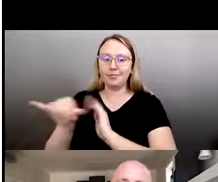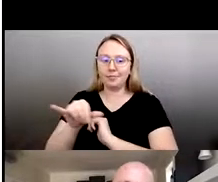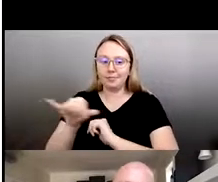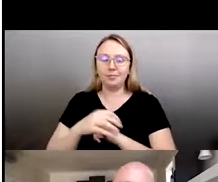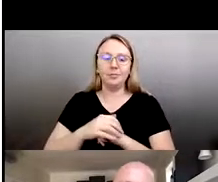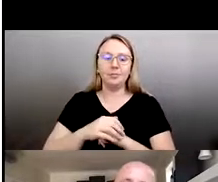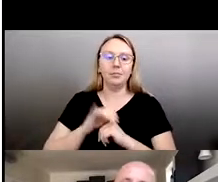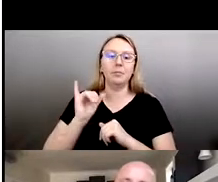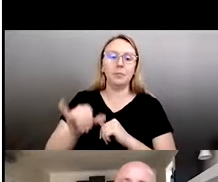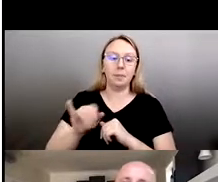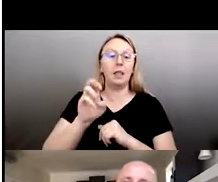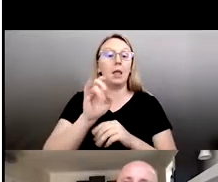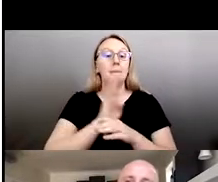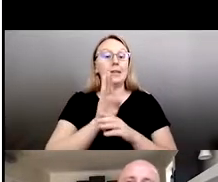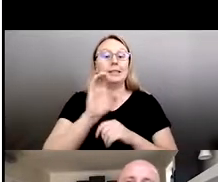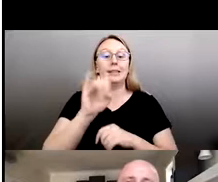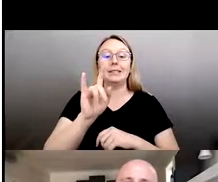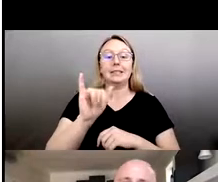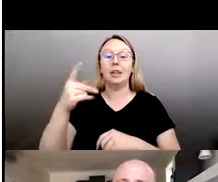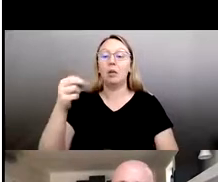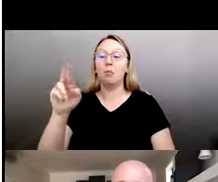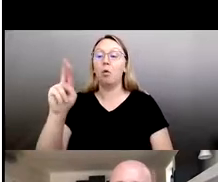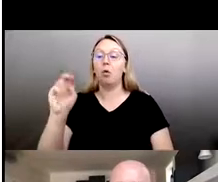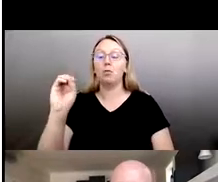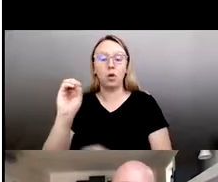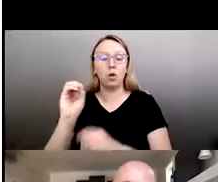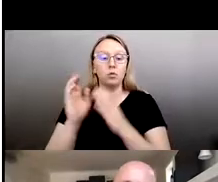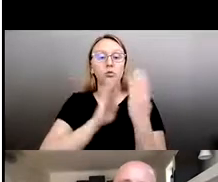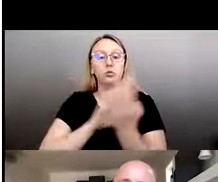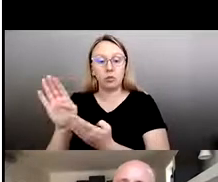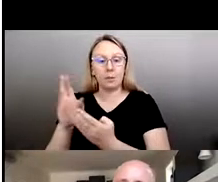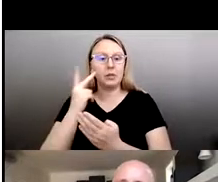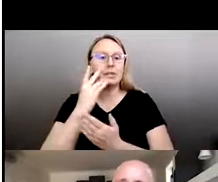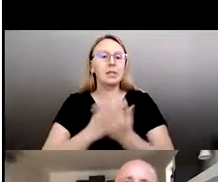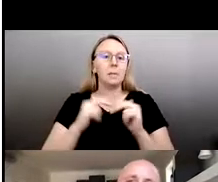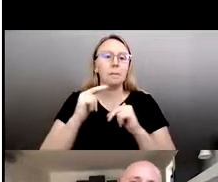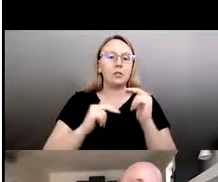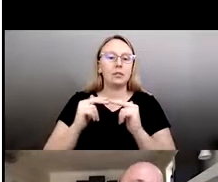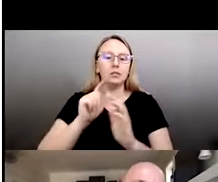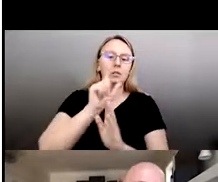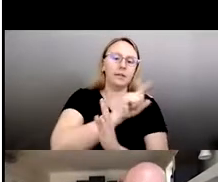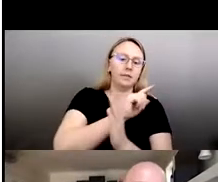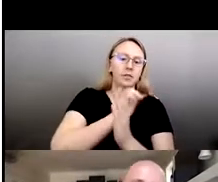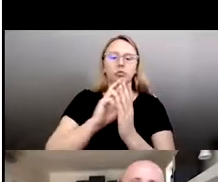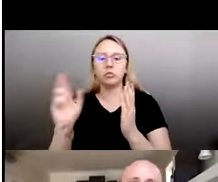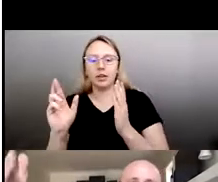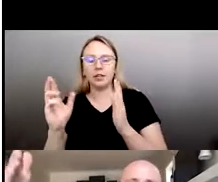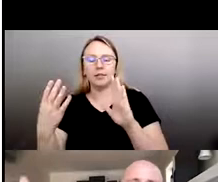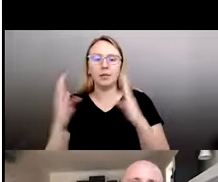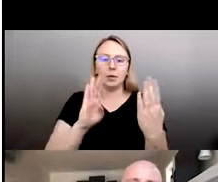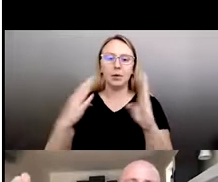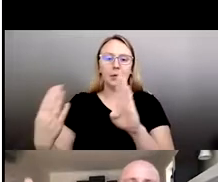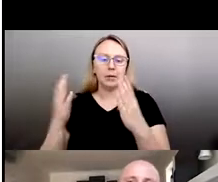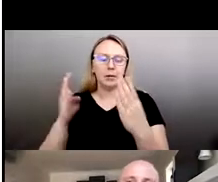City Porno Strip from 1978. You see some buildings shooting to the left, others to the right. Space behind that kind of